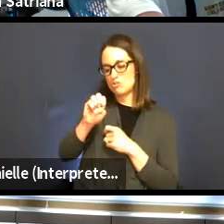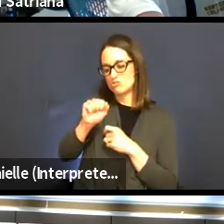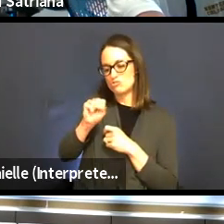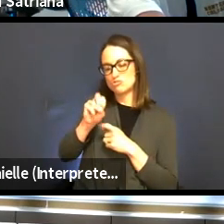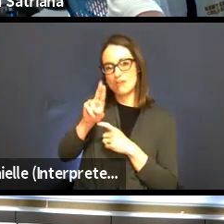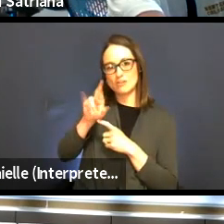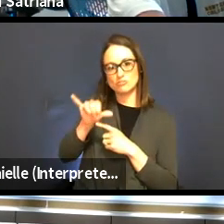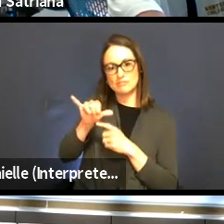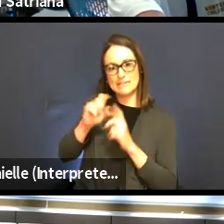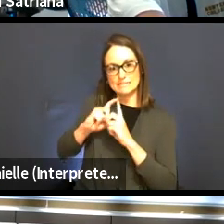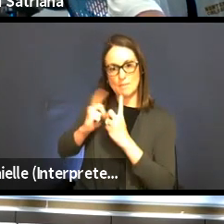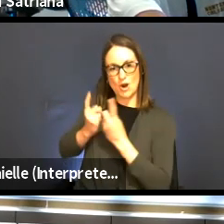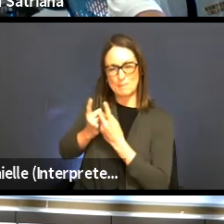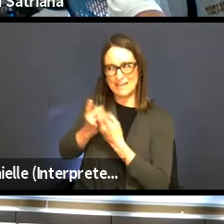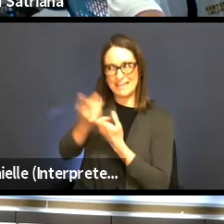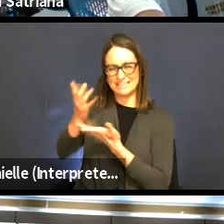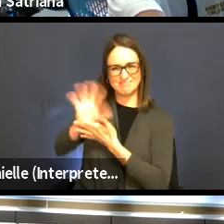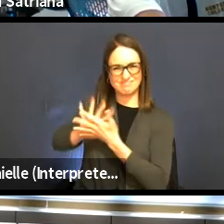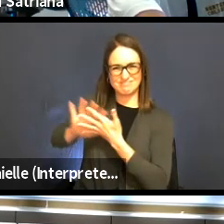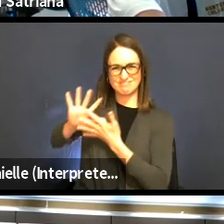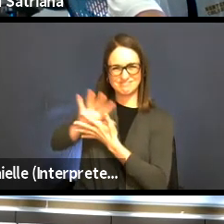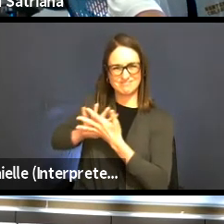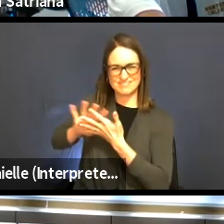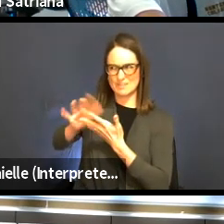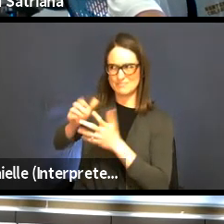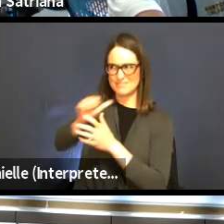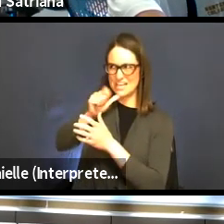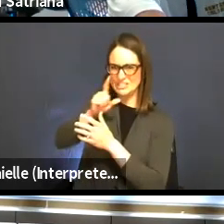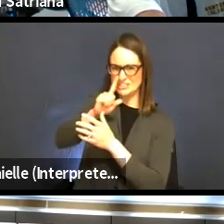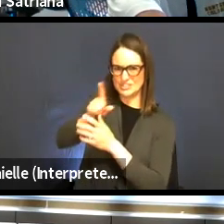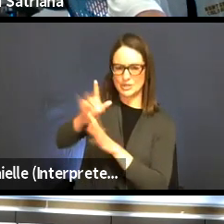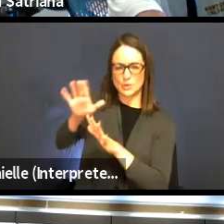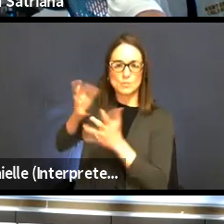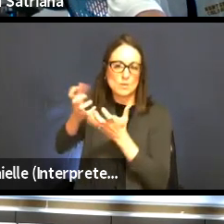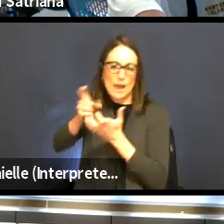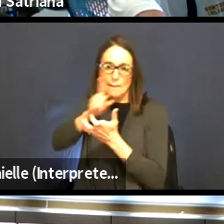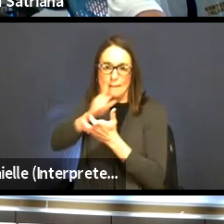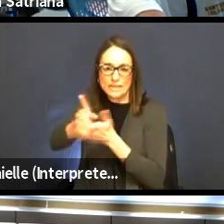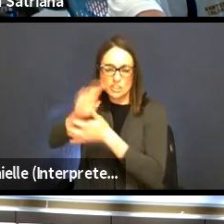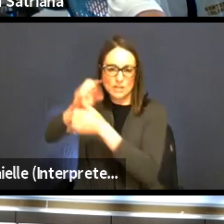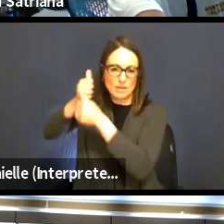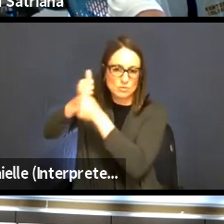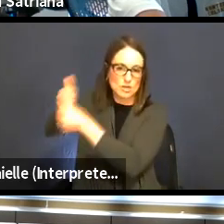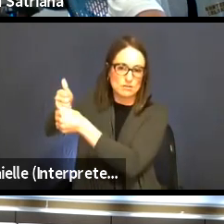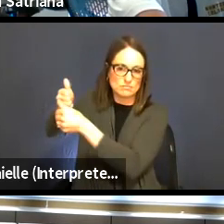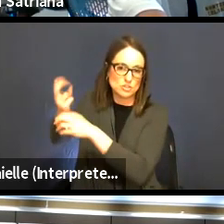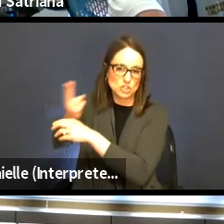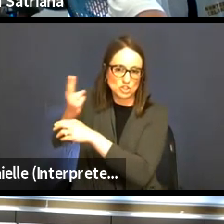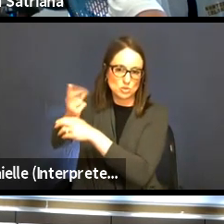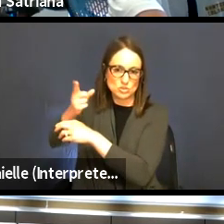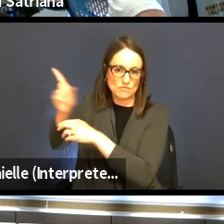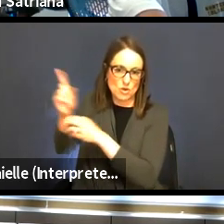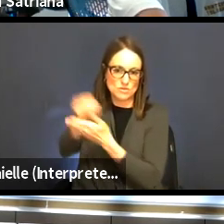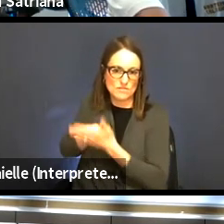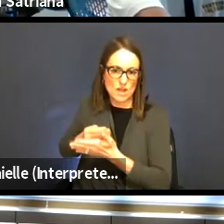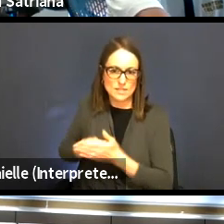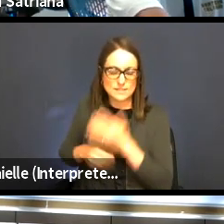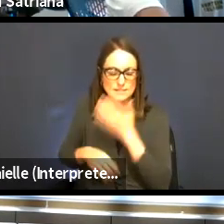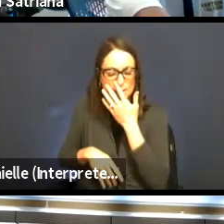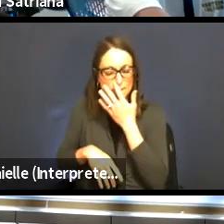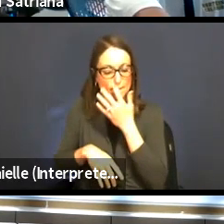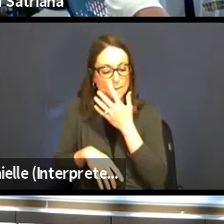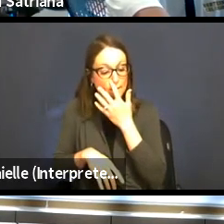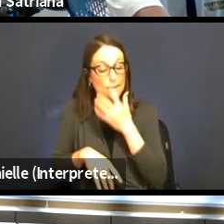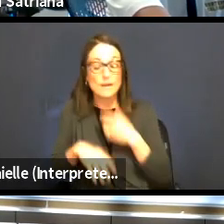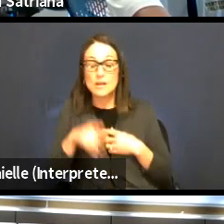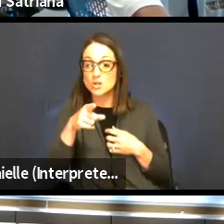bit unclear, and we want to make sure that we're in compliance with the use of those funds. Which, you said that